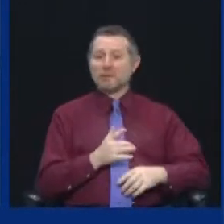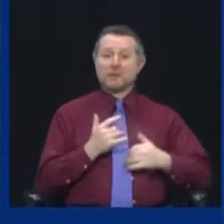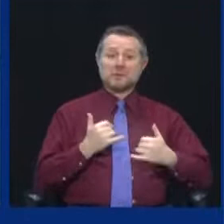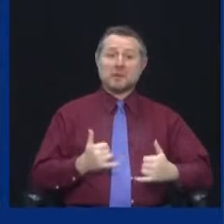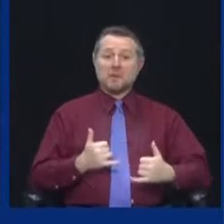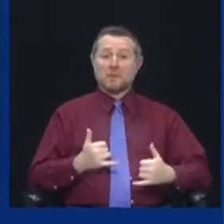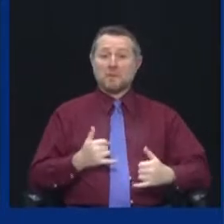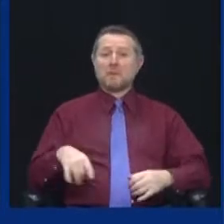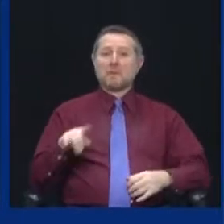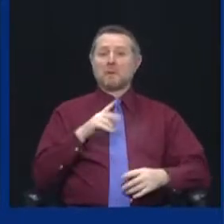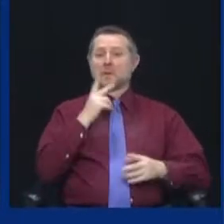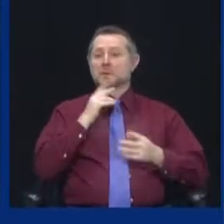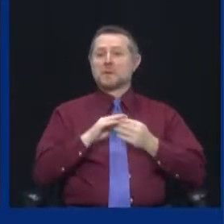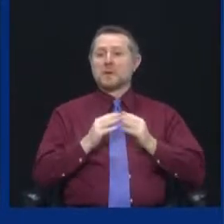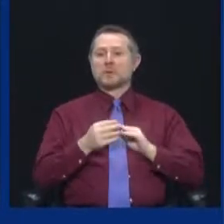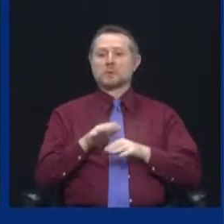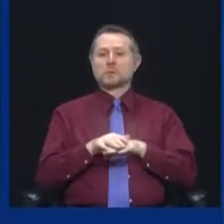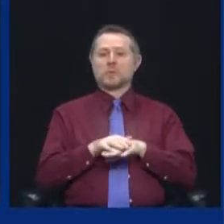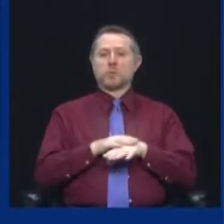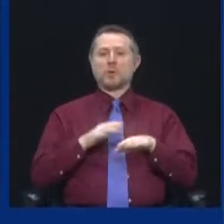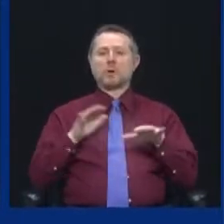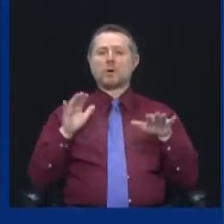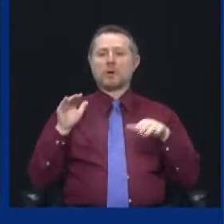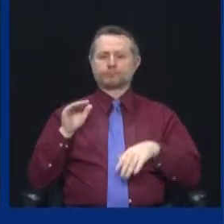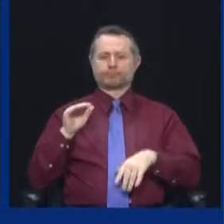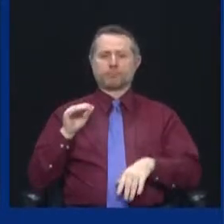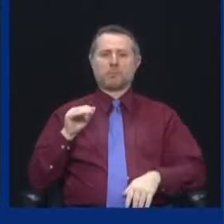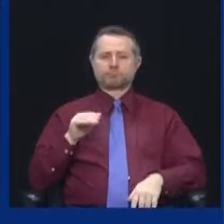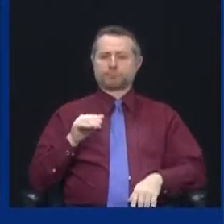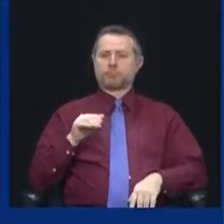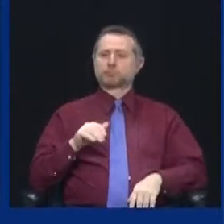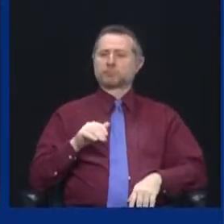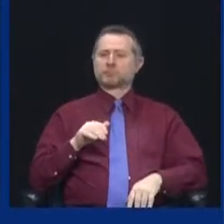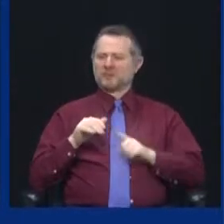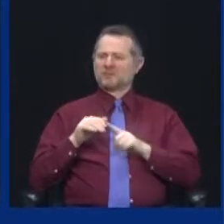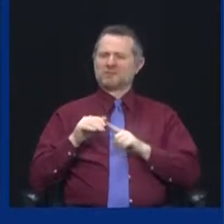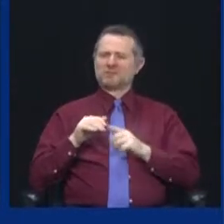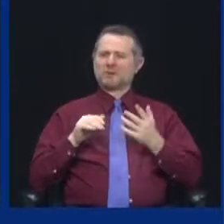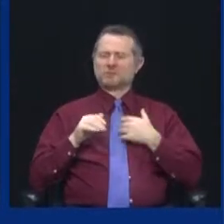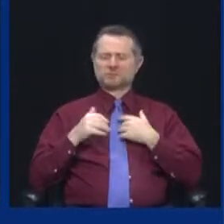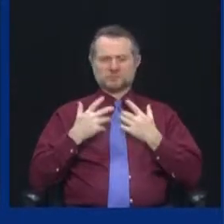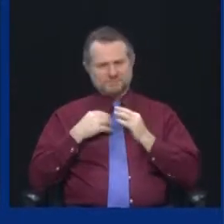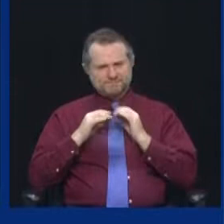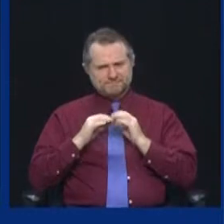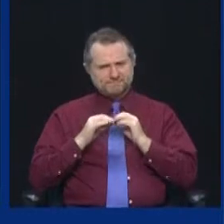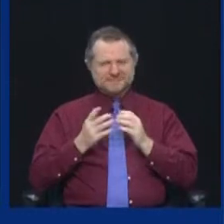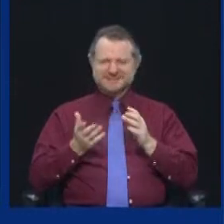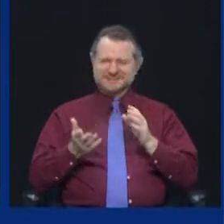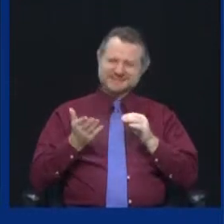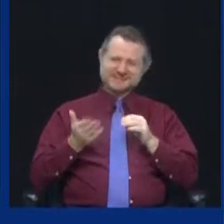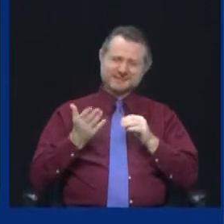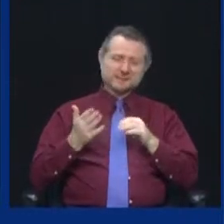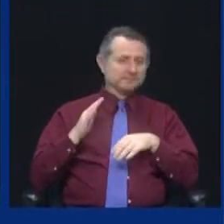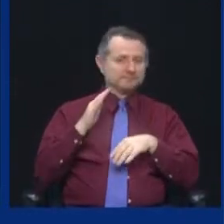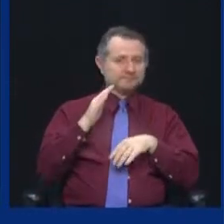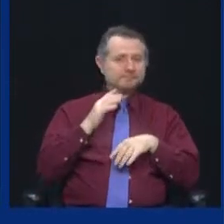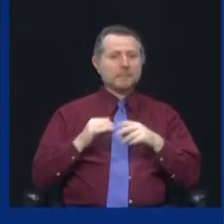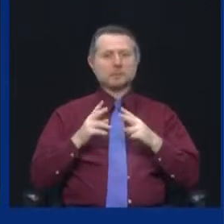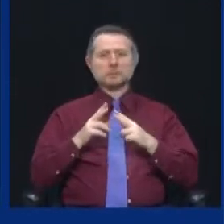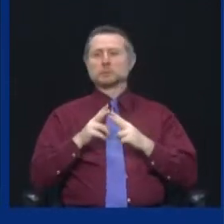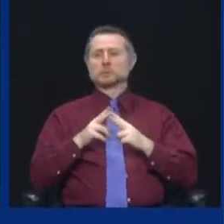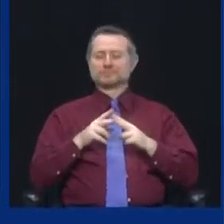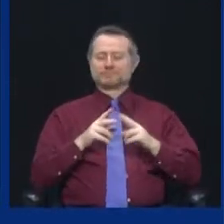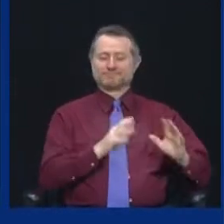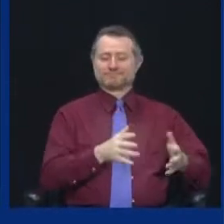the number slow. And that's what we're fighting against now. 2 areas of focus for us, what we call